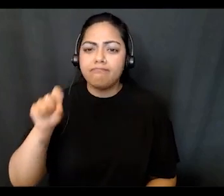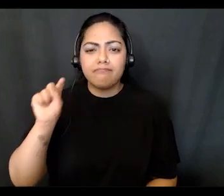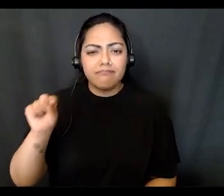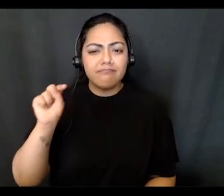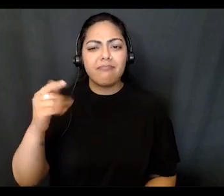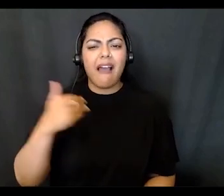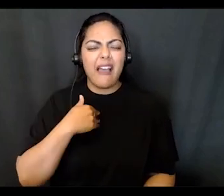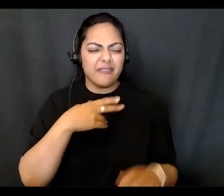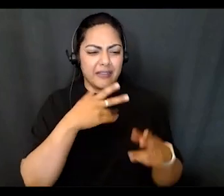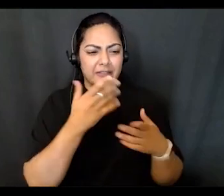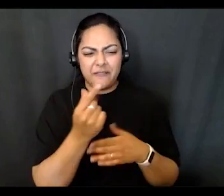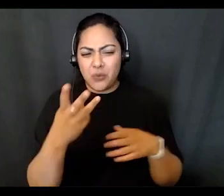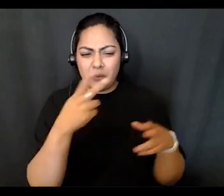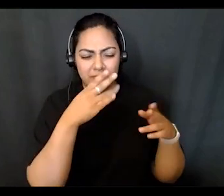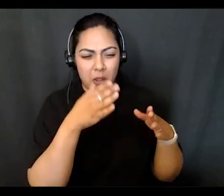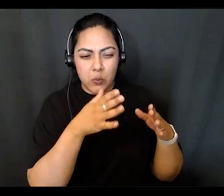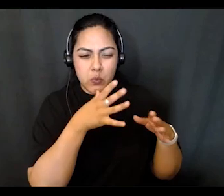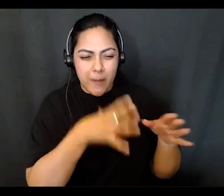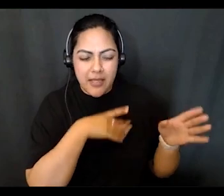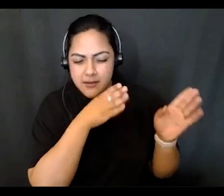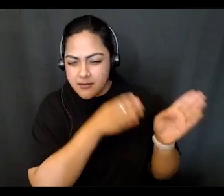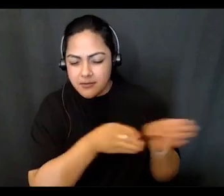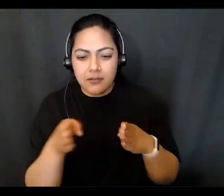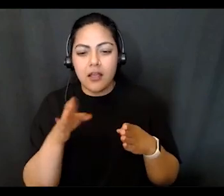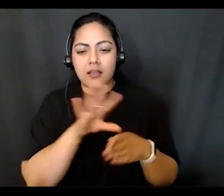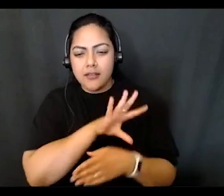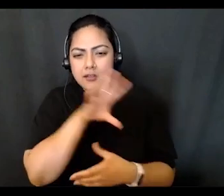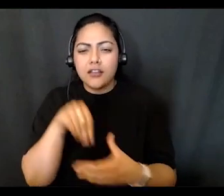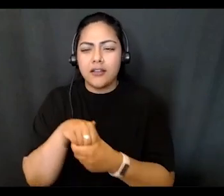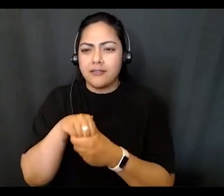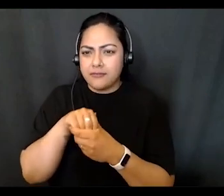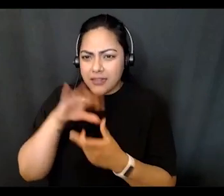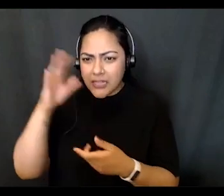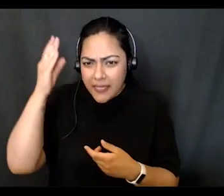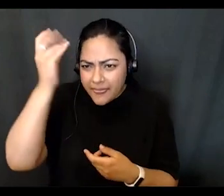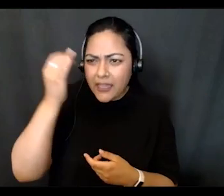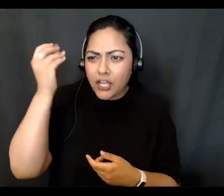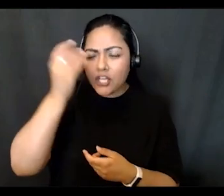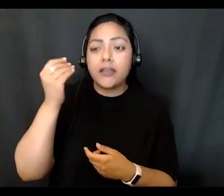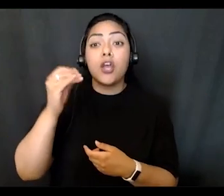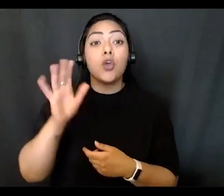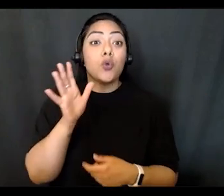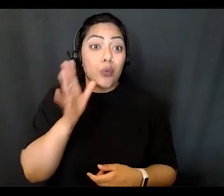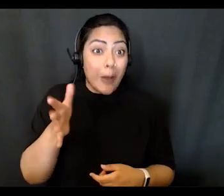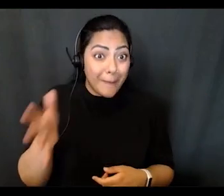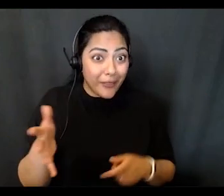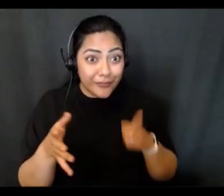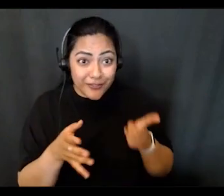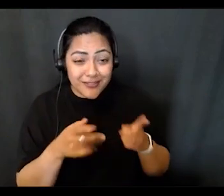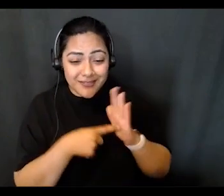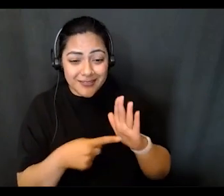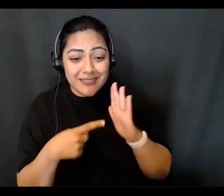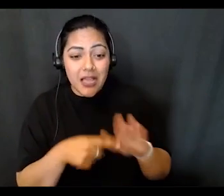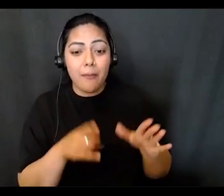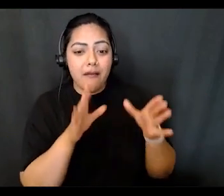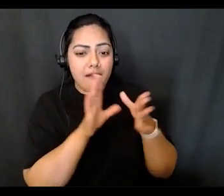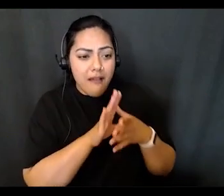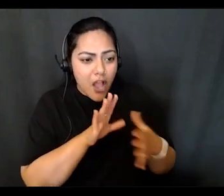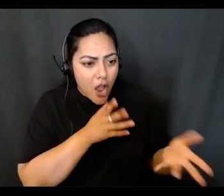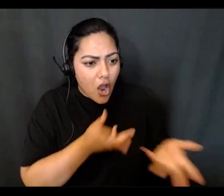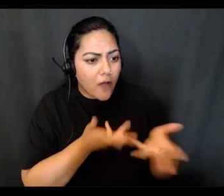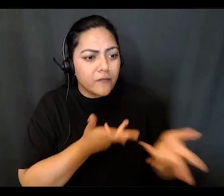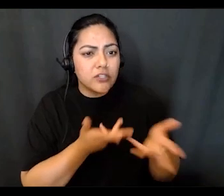community practice. That community people are engaged in theory. So we see this with grandmothers who are telling us, who are